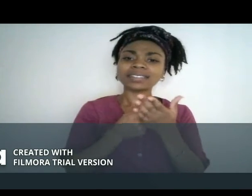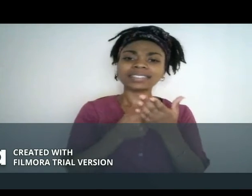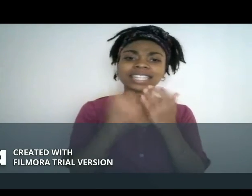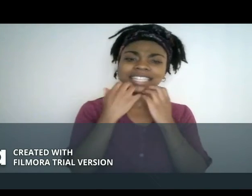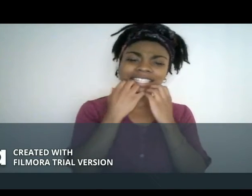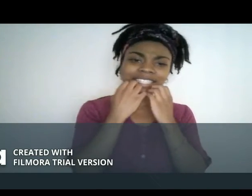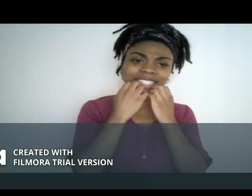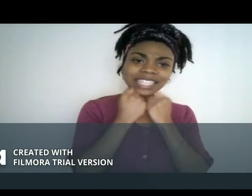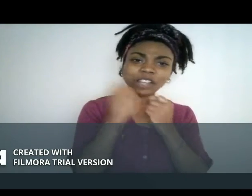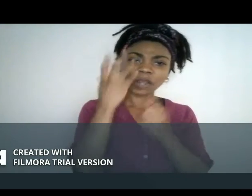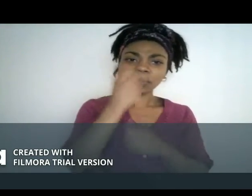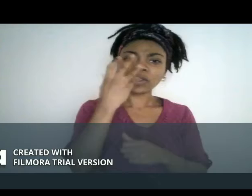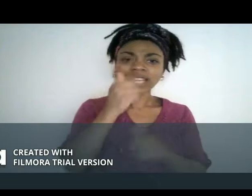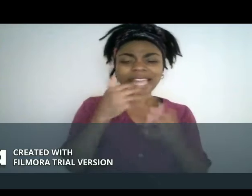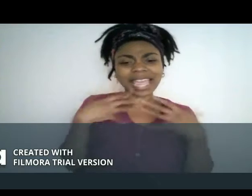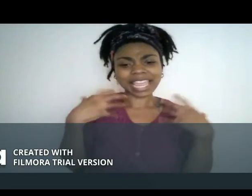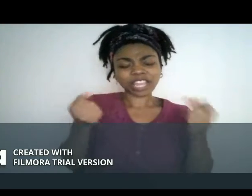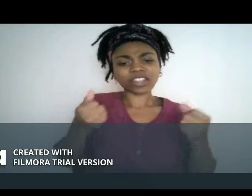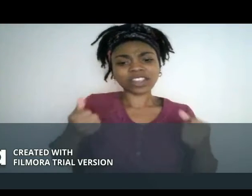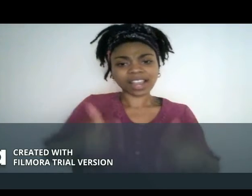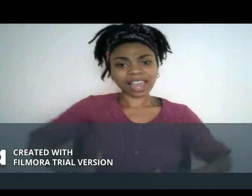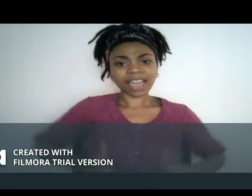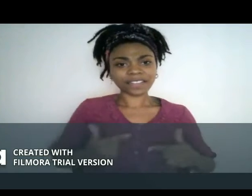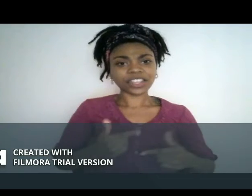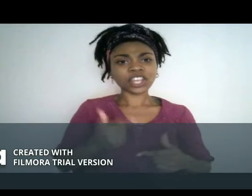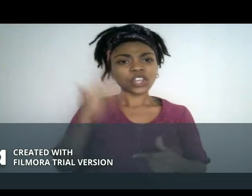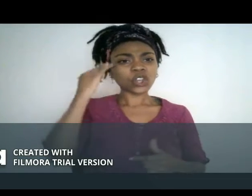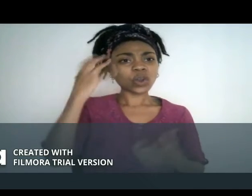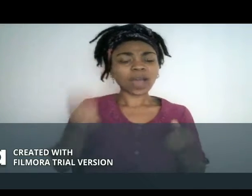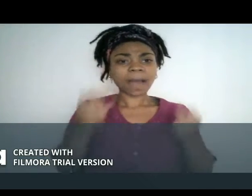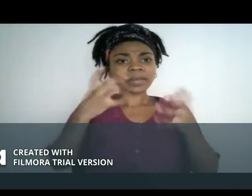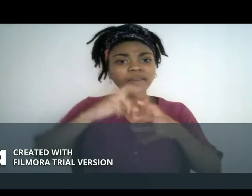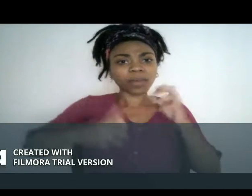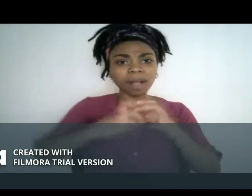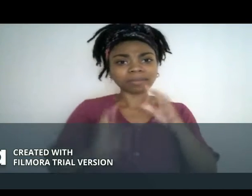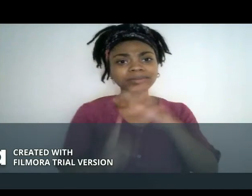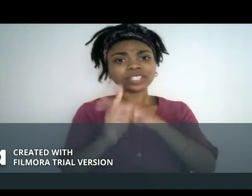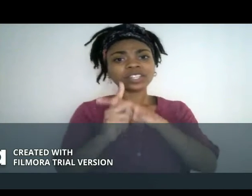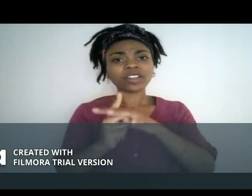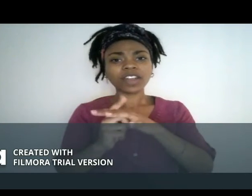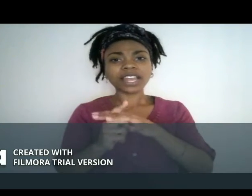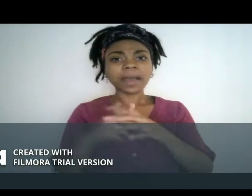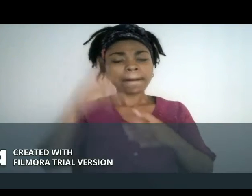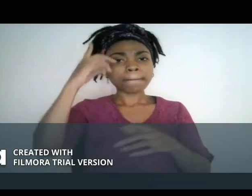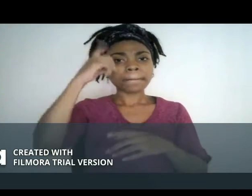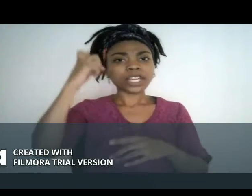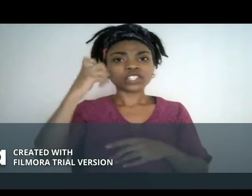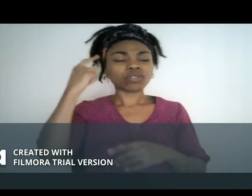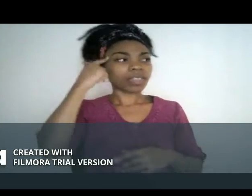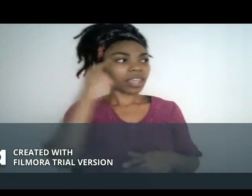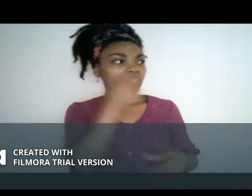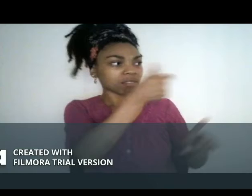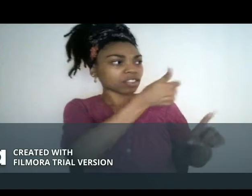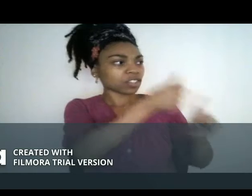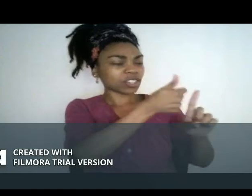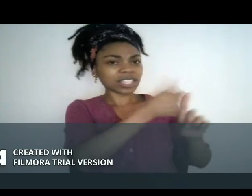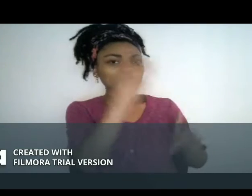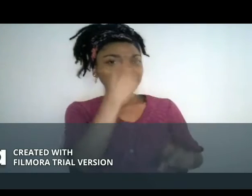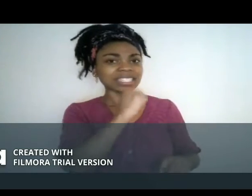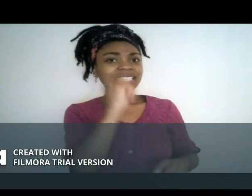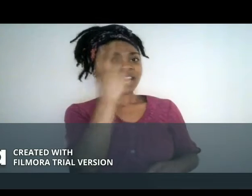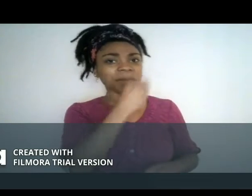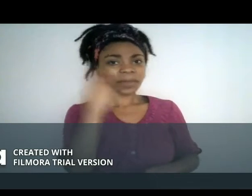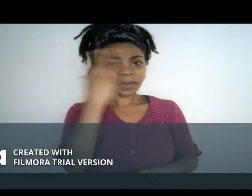much chaos that you're causing or may have in your life because you don't think you're enough? Do you know that having that low